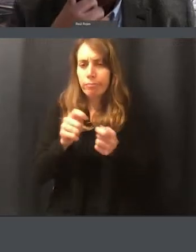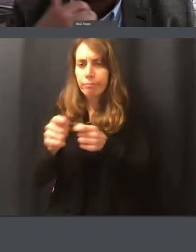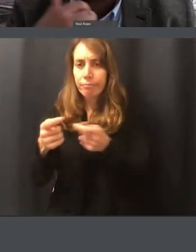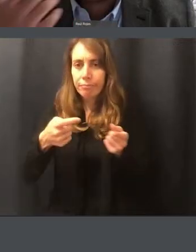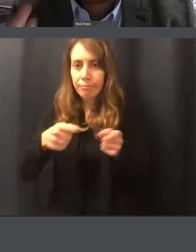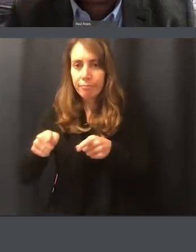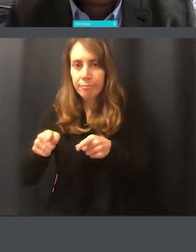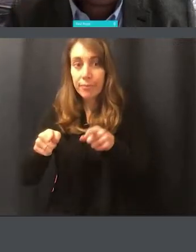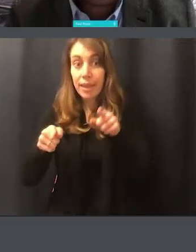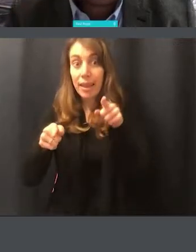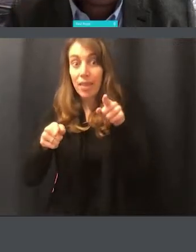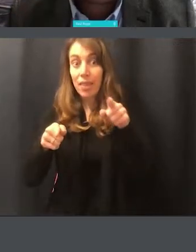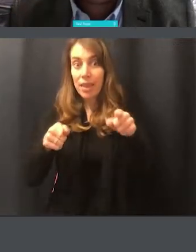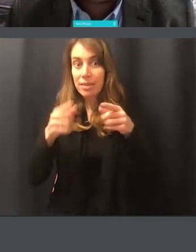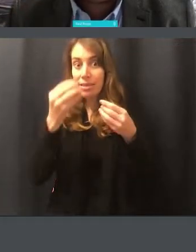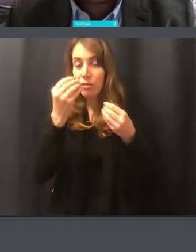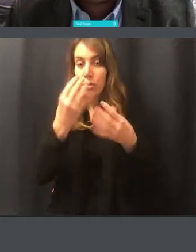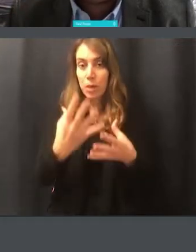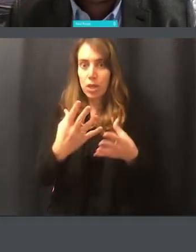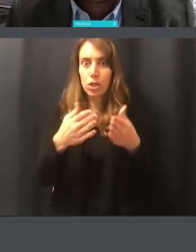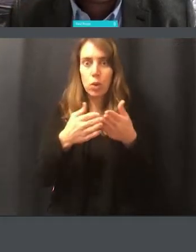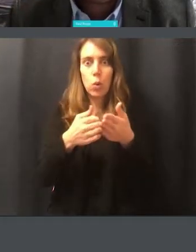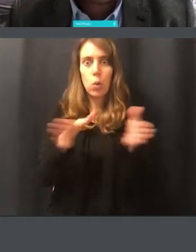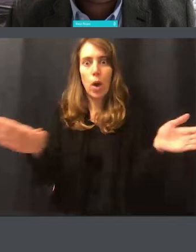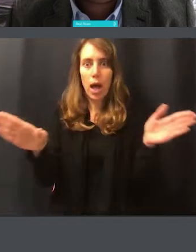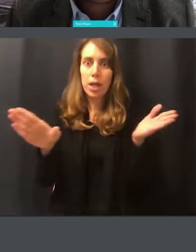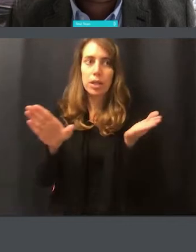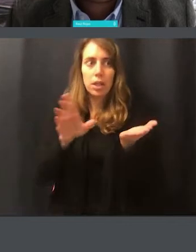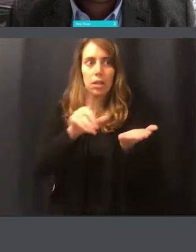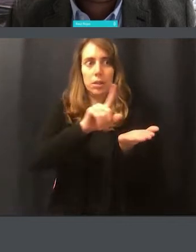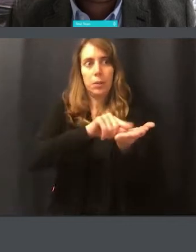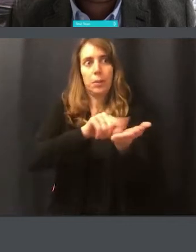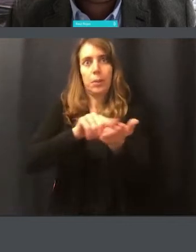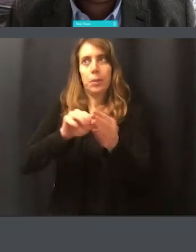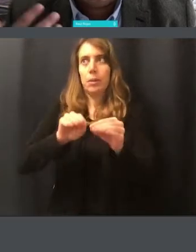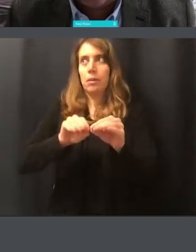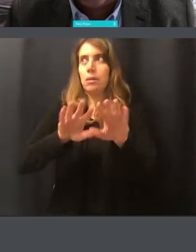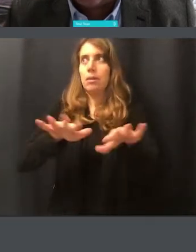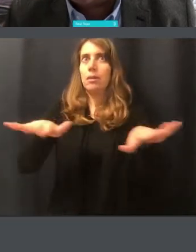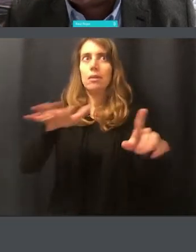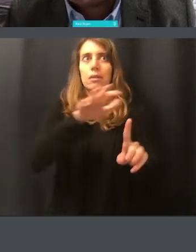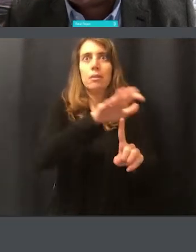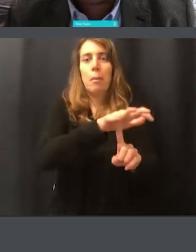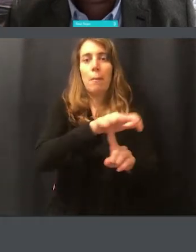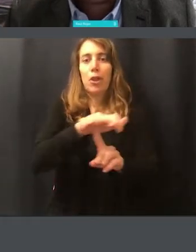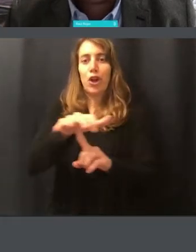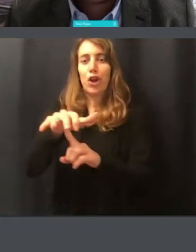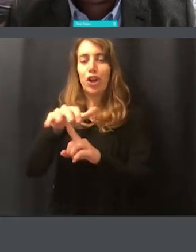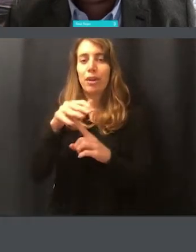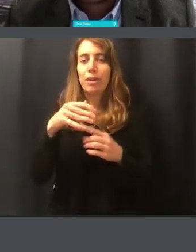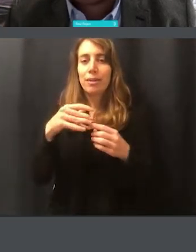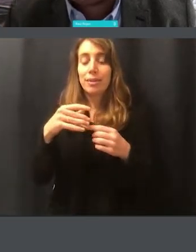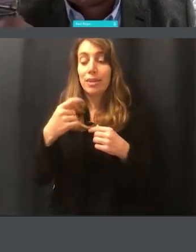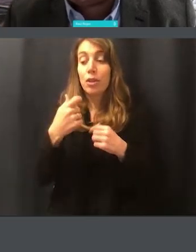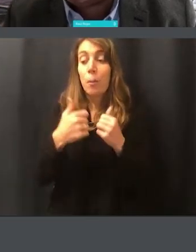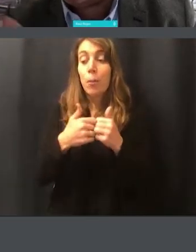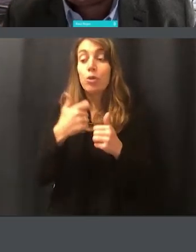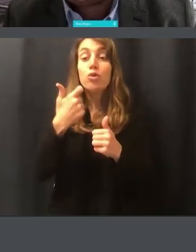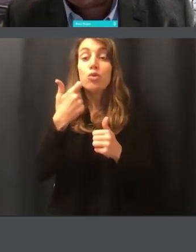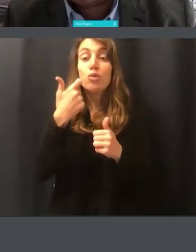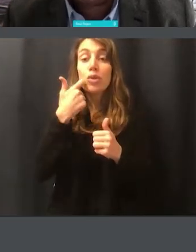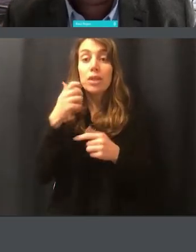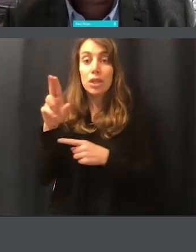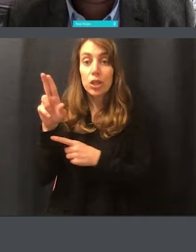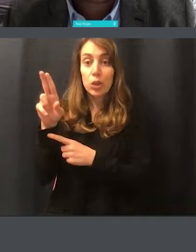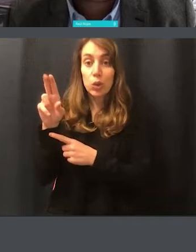widely publicized in popular media, right? Which is our latest U.S. Census. They come out every